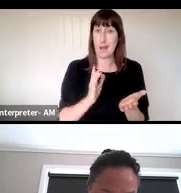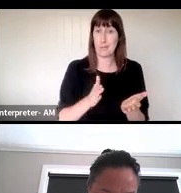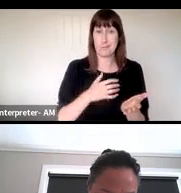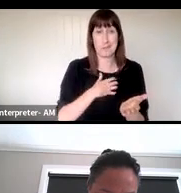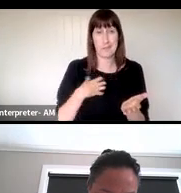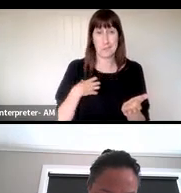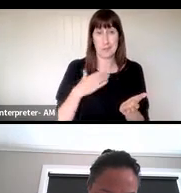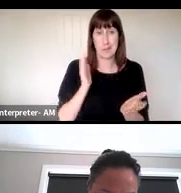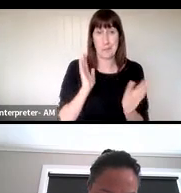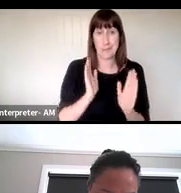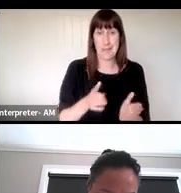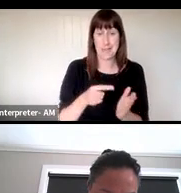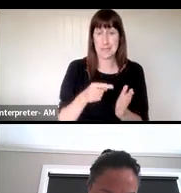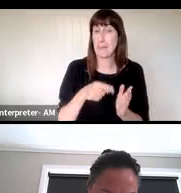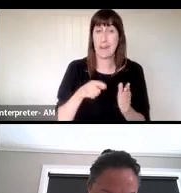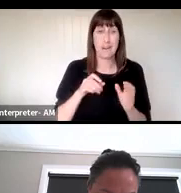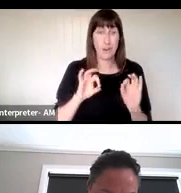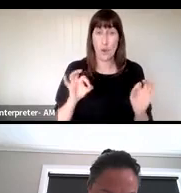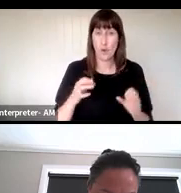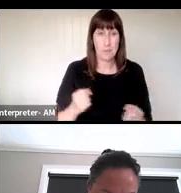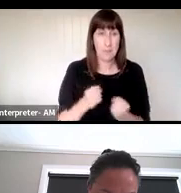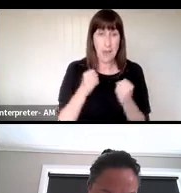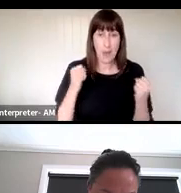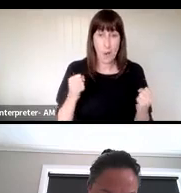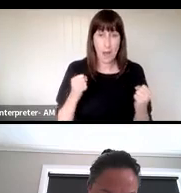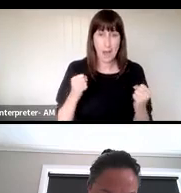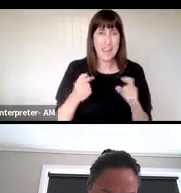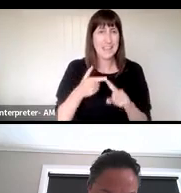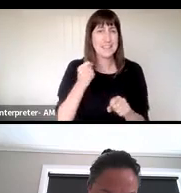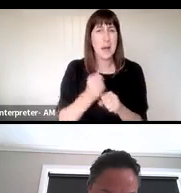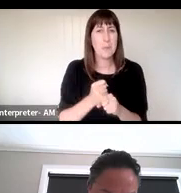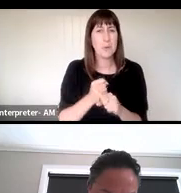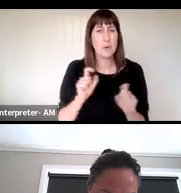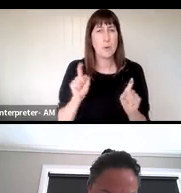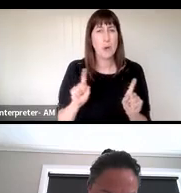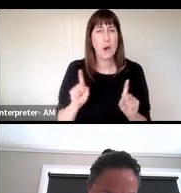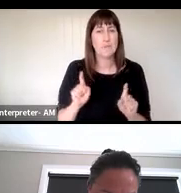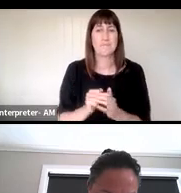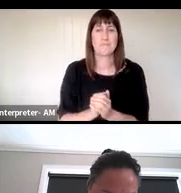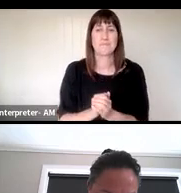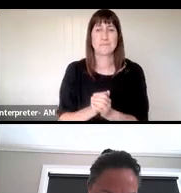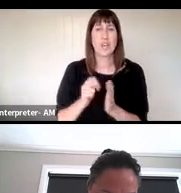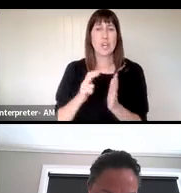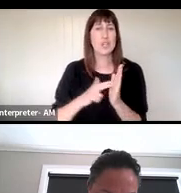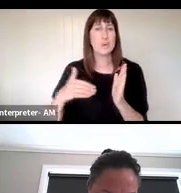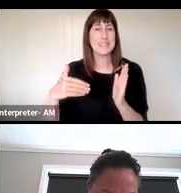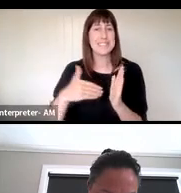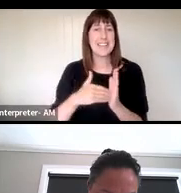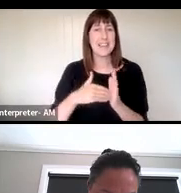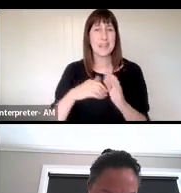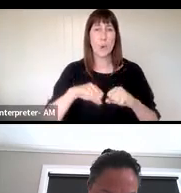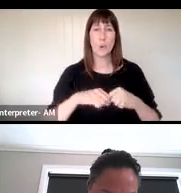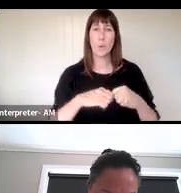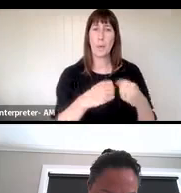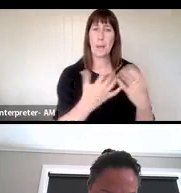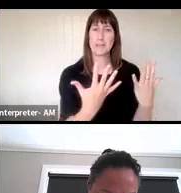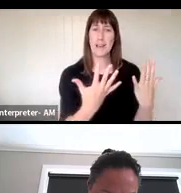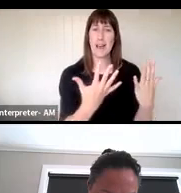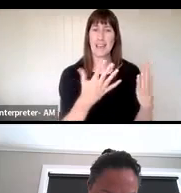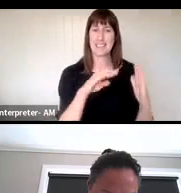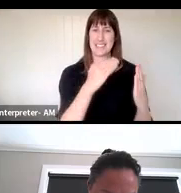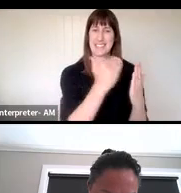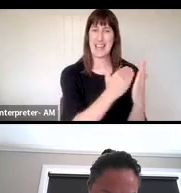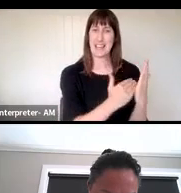that don't have the power of legislation to enforce them, is the New Zealand Web Standards. So they were mandated by government